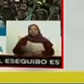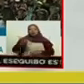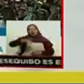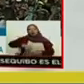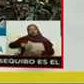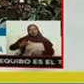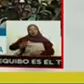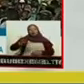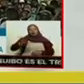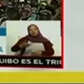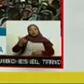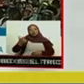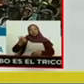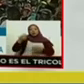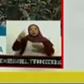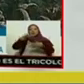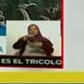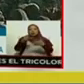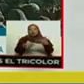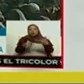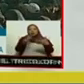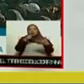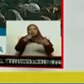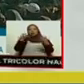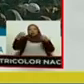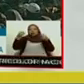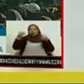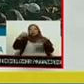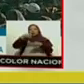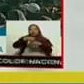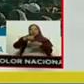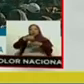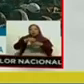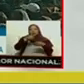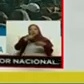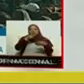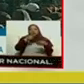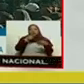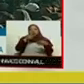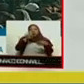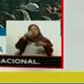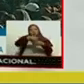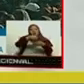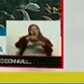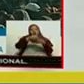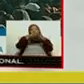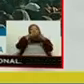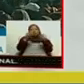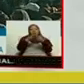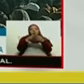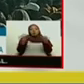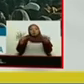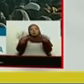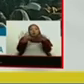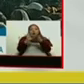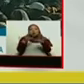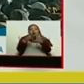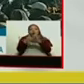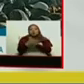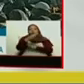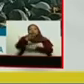is going to continue to look for proxy forces that are hostile to the Bolivarians. The Bolivarians in